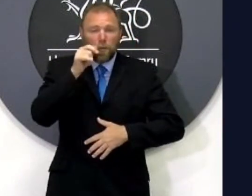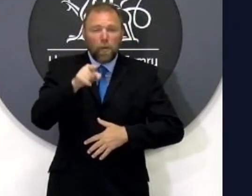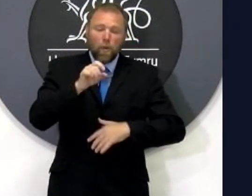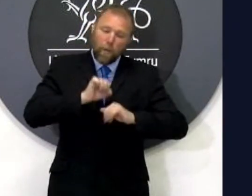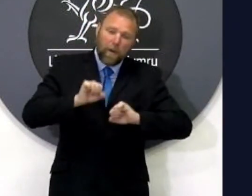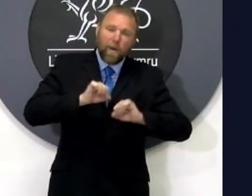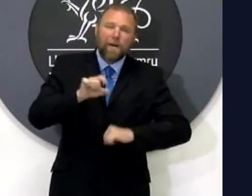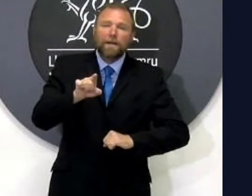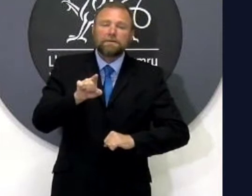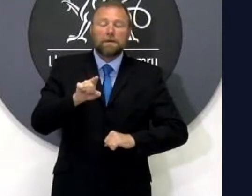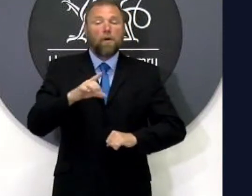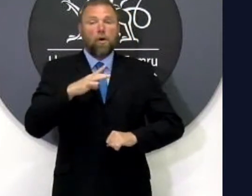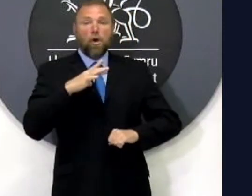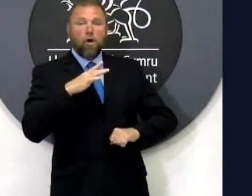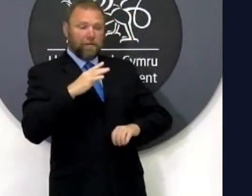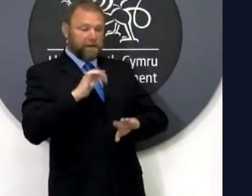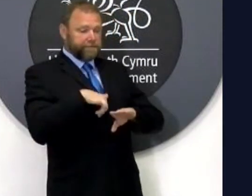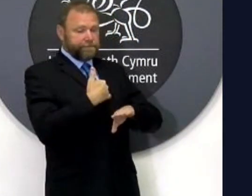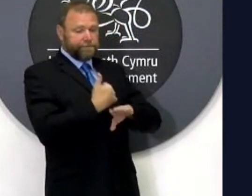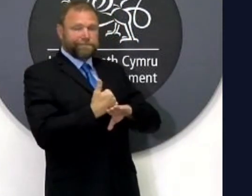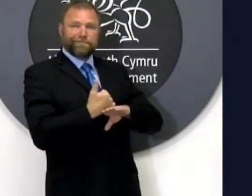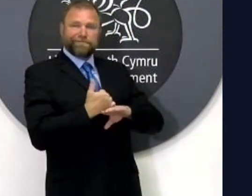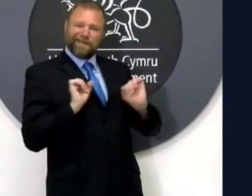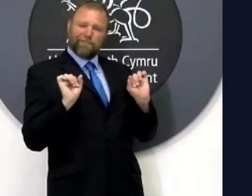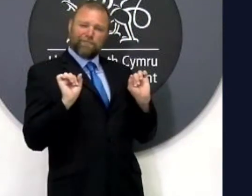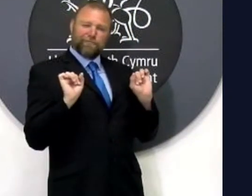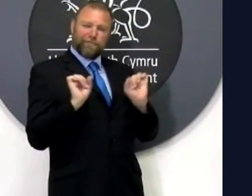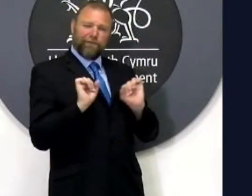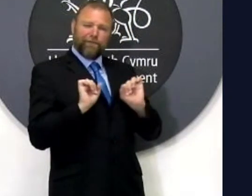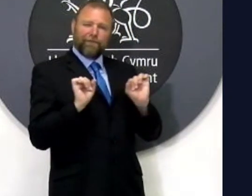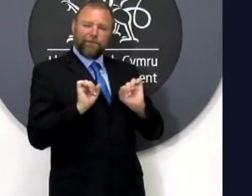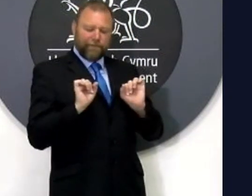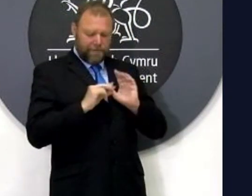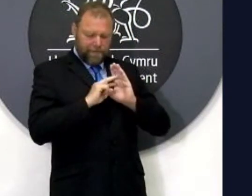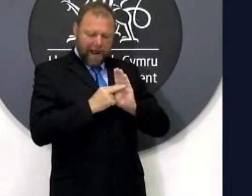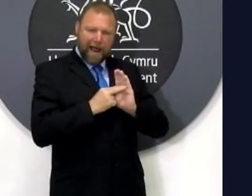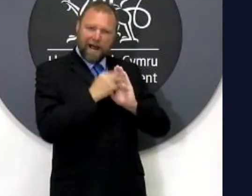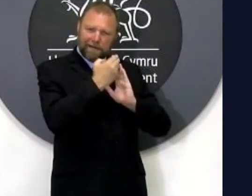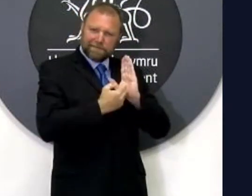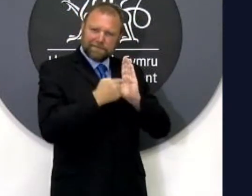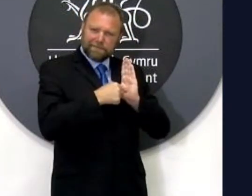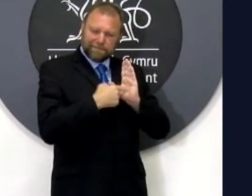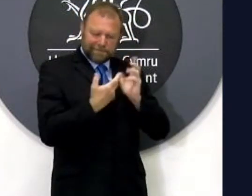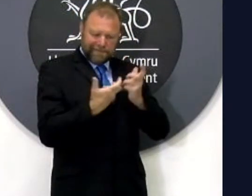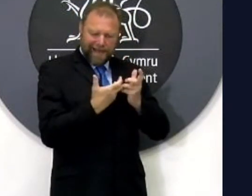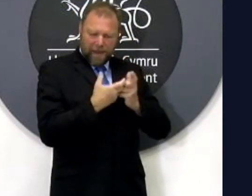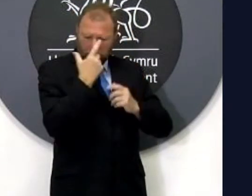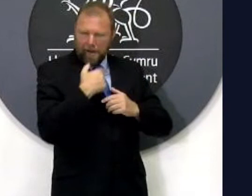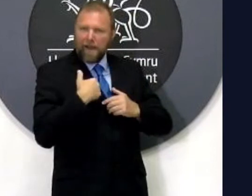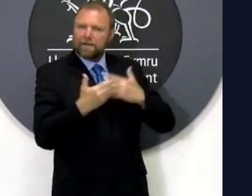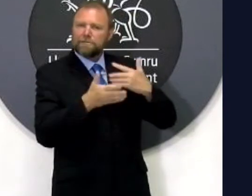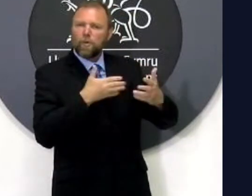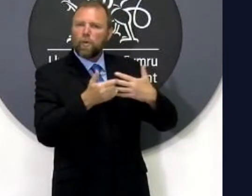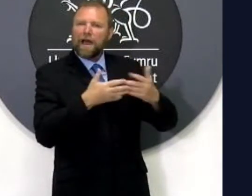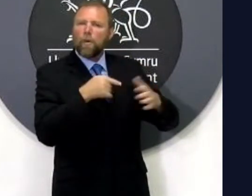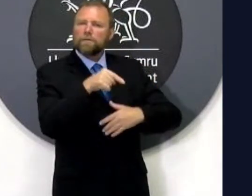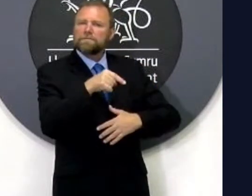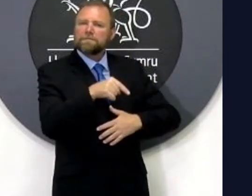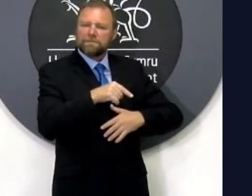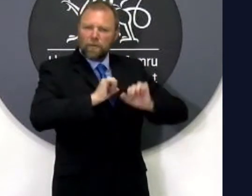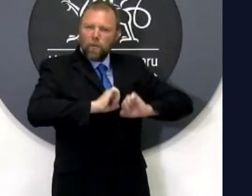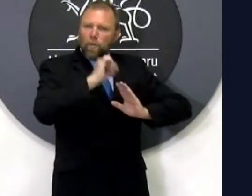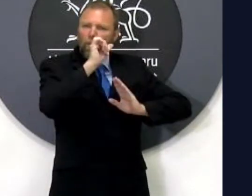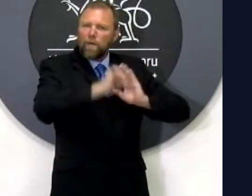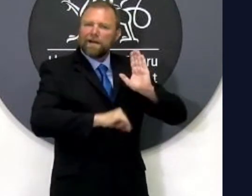set out a brief version of how we plan to tackle the